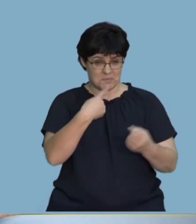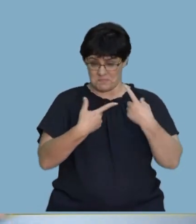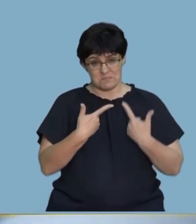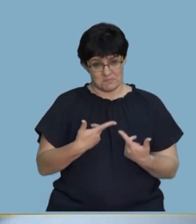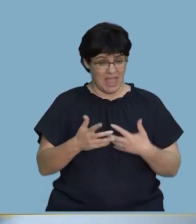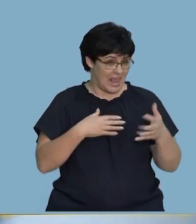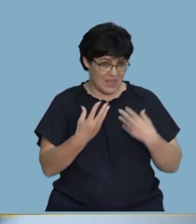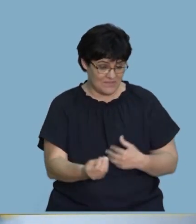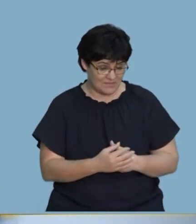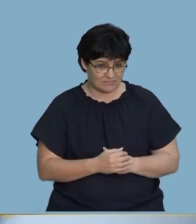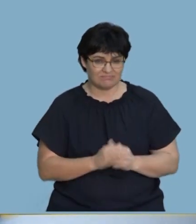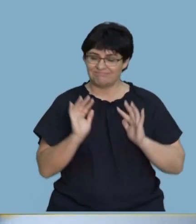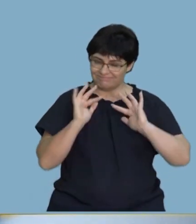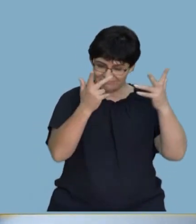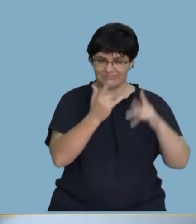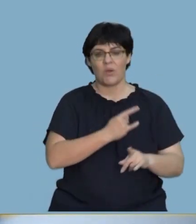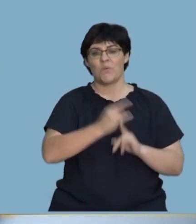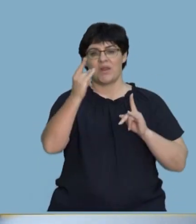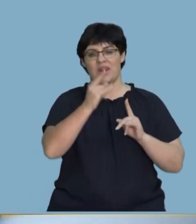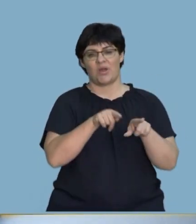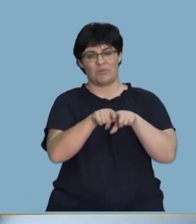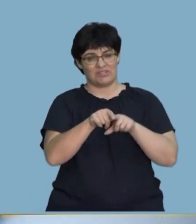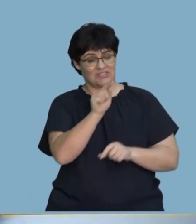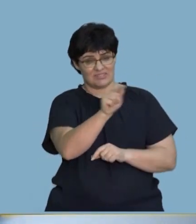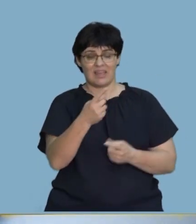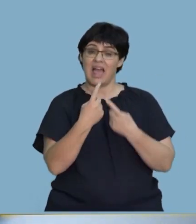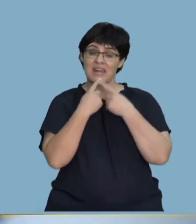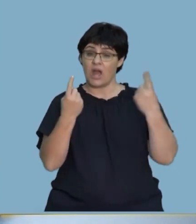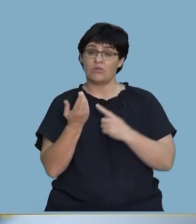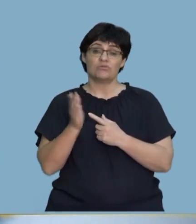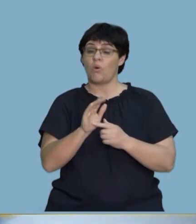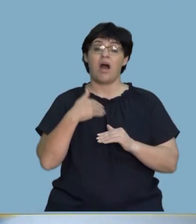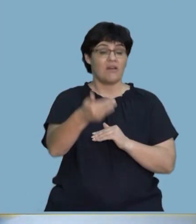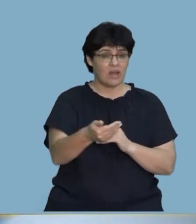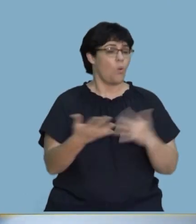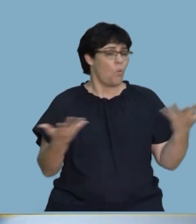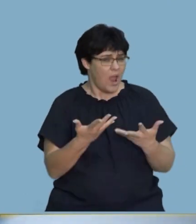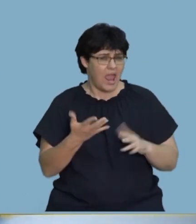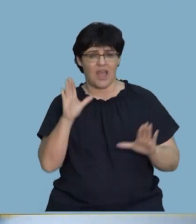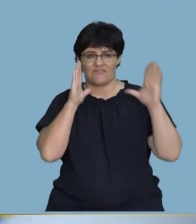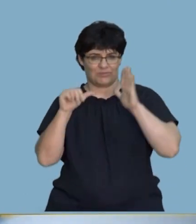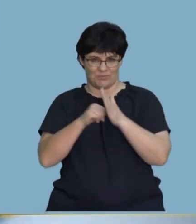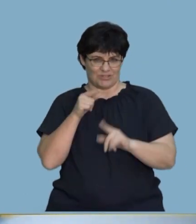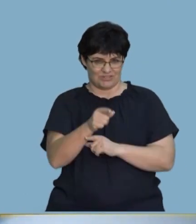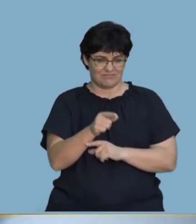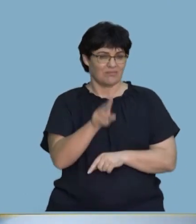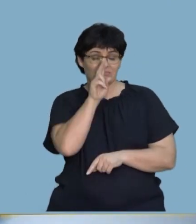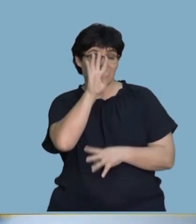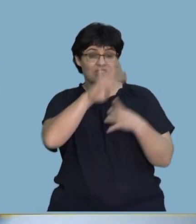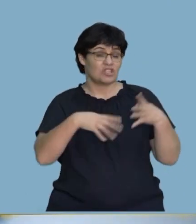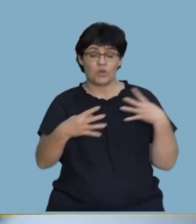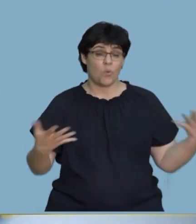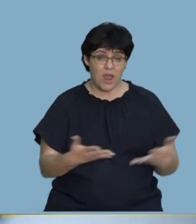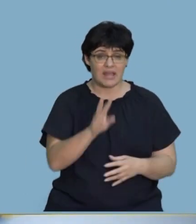any. Congratulations to all of our competition winners who will be announced after the show on our Facebook page. Remember to check out the schedule